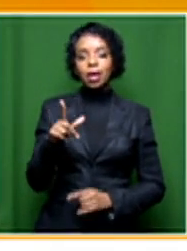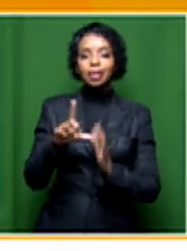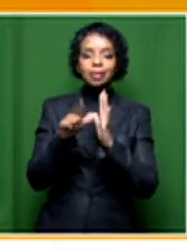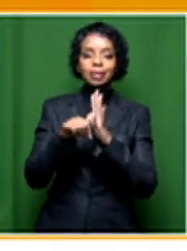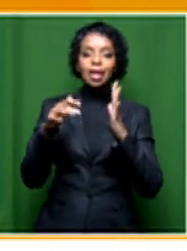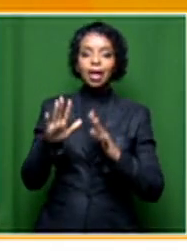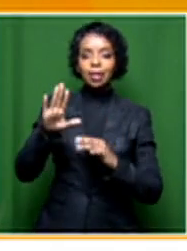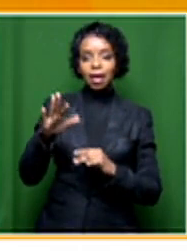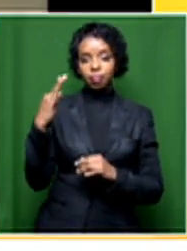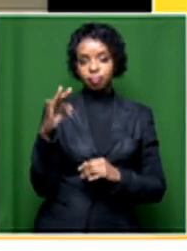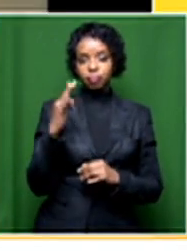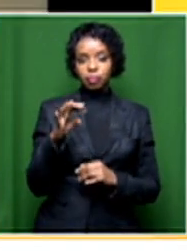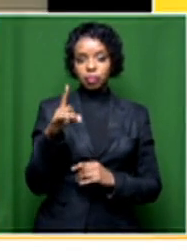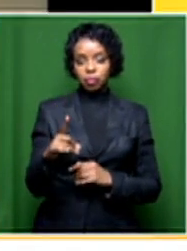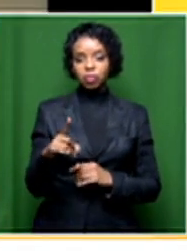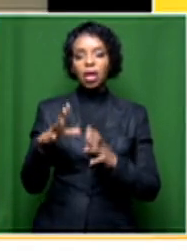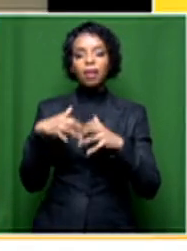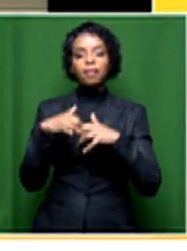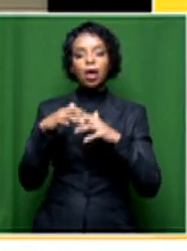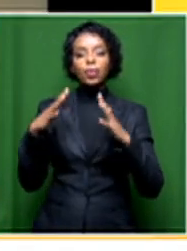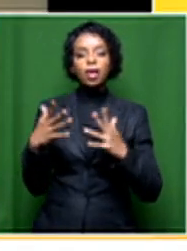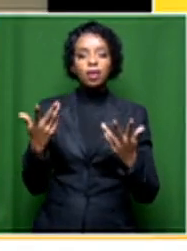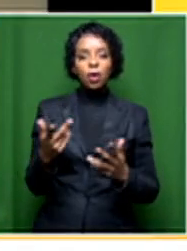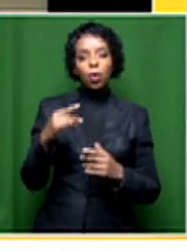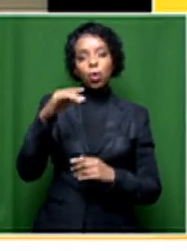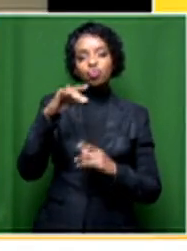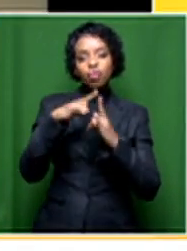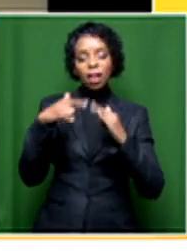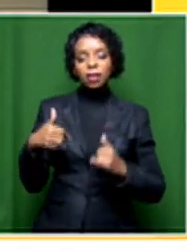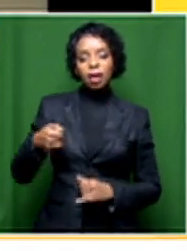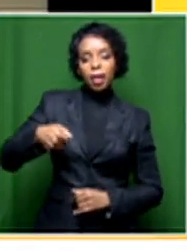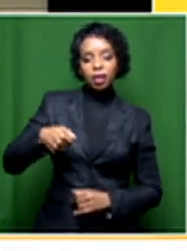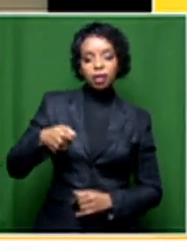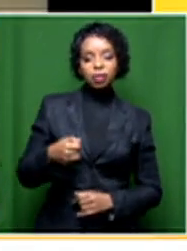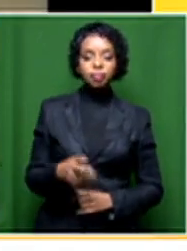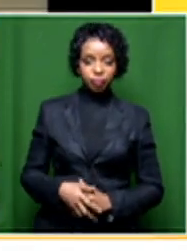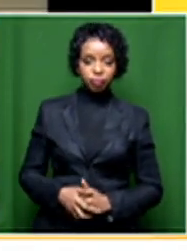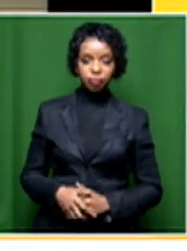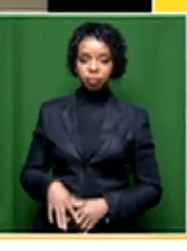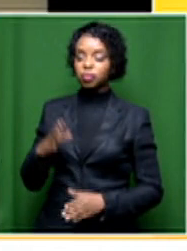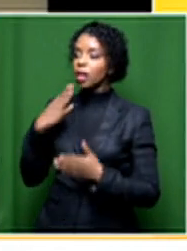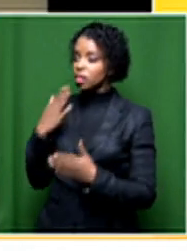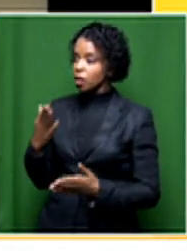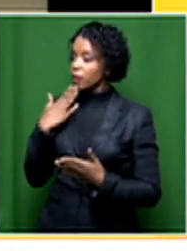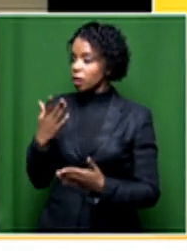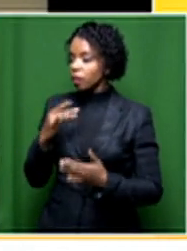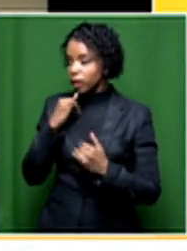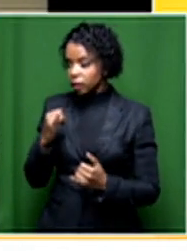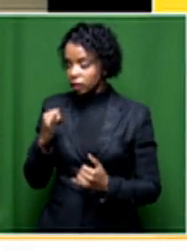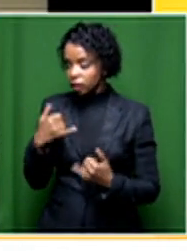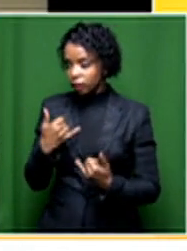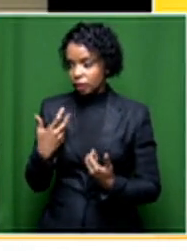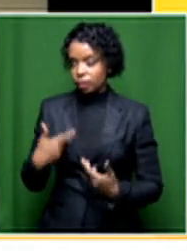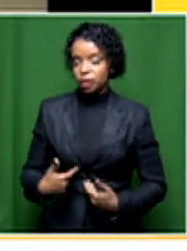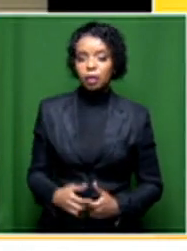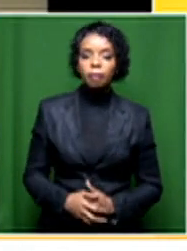Africa, joins us now to talk more about this project. Thanks so much for your time. Welcome to Morning Live. Thank you. Thank you for inviting me. So,